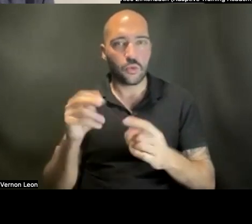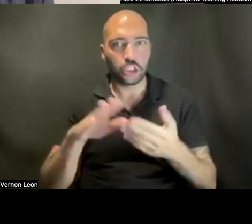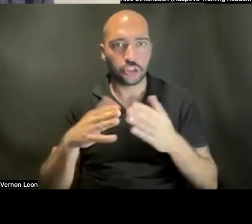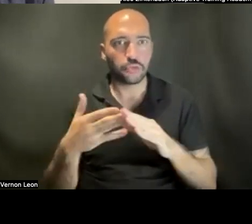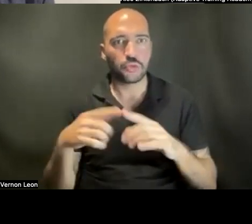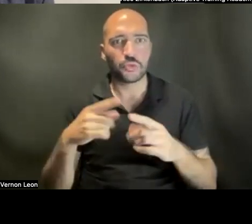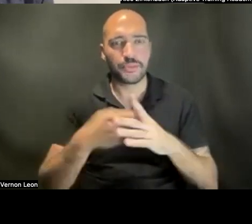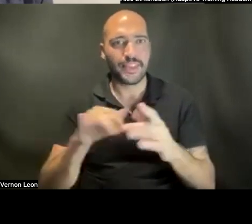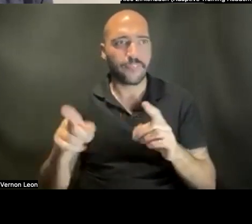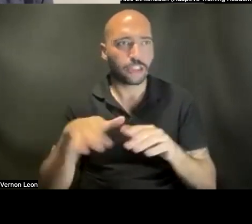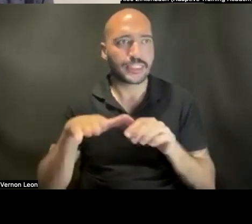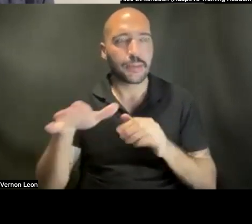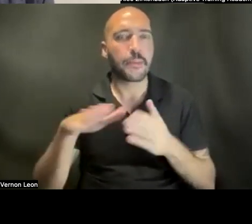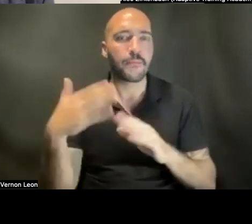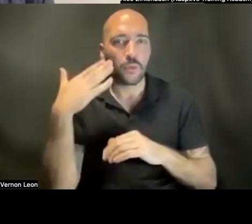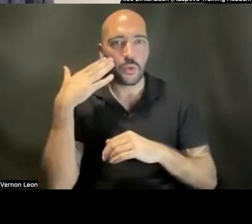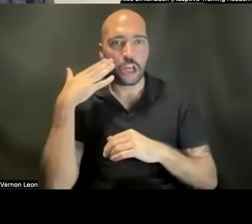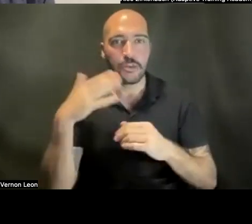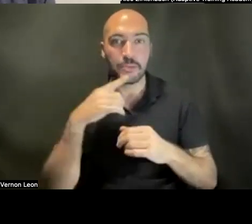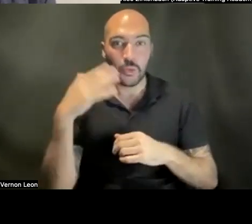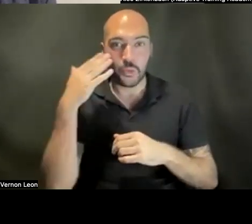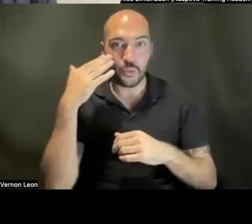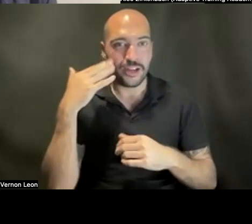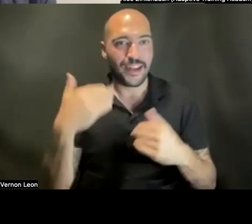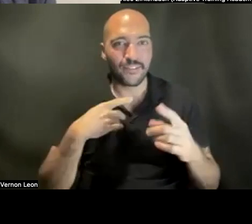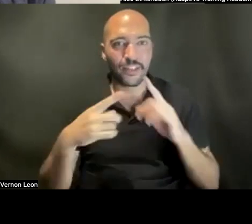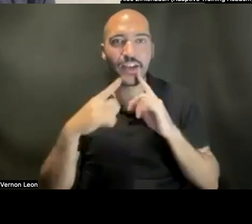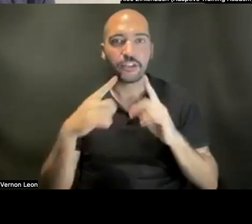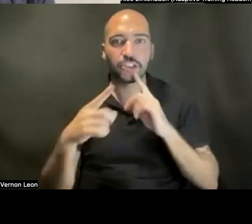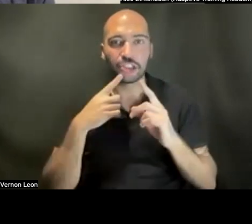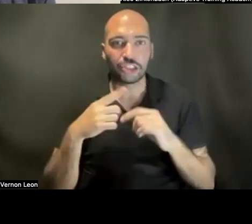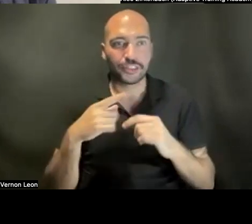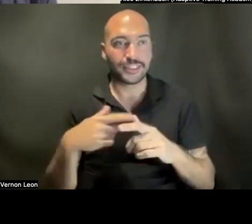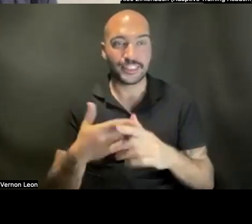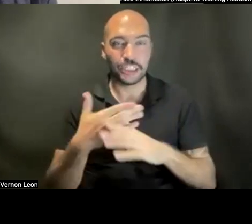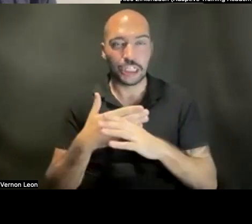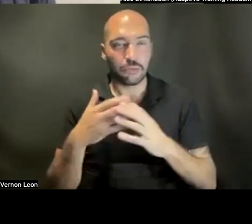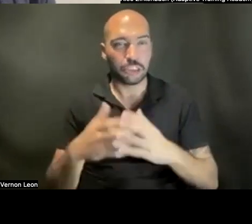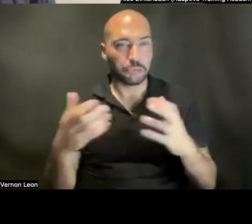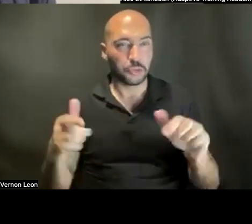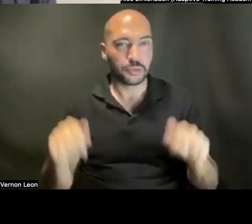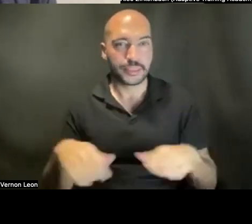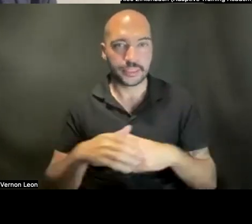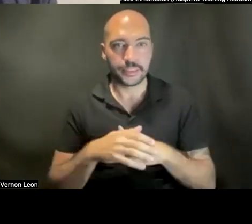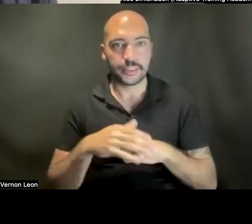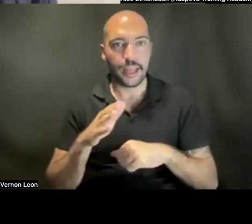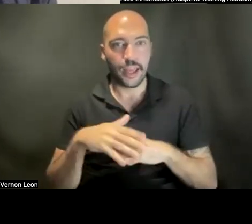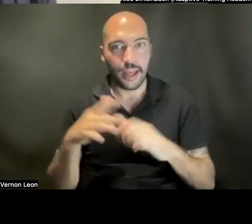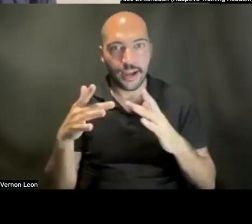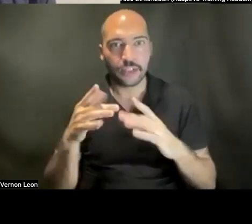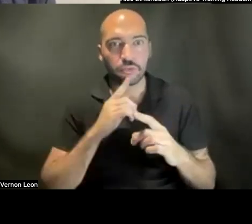begin that first step of being aware, having the conversations, and then sharing as much as you can online is a